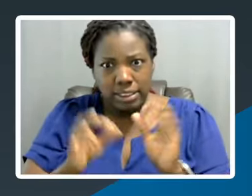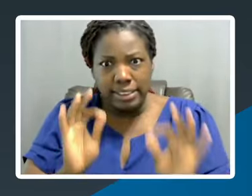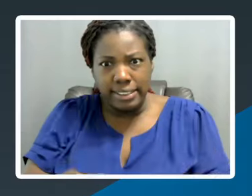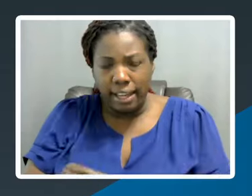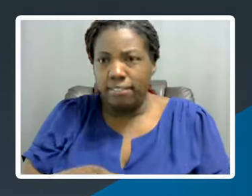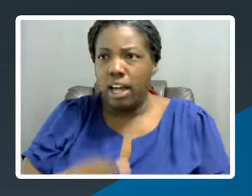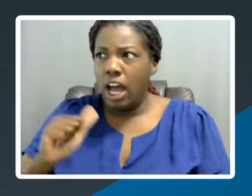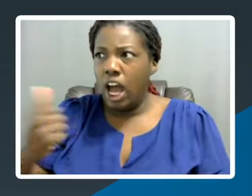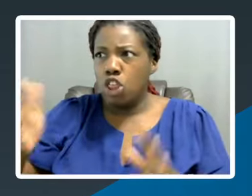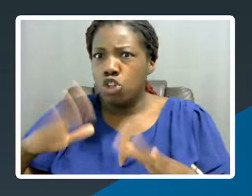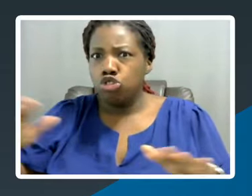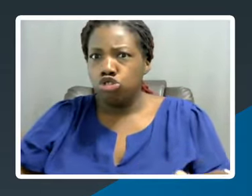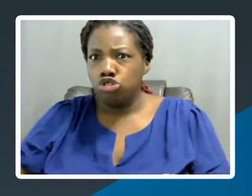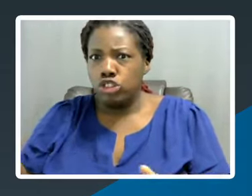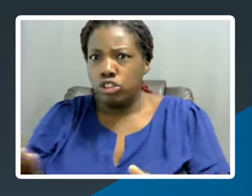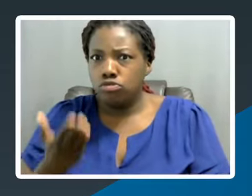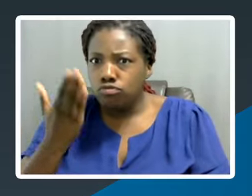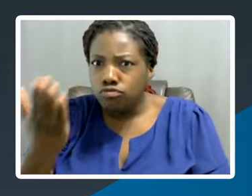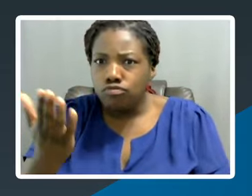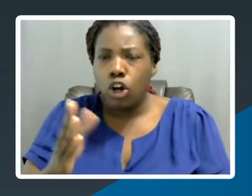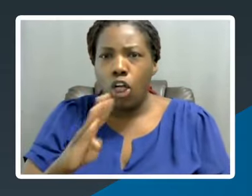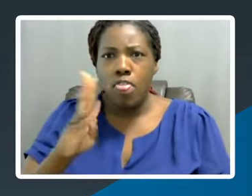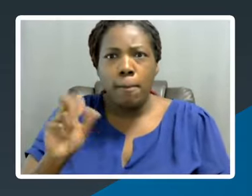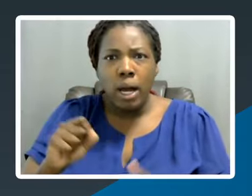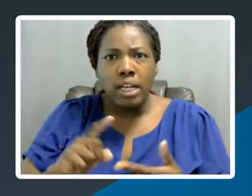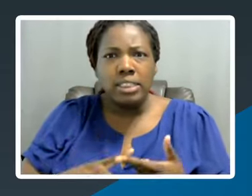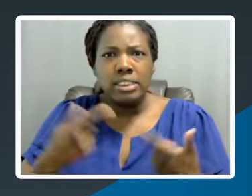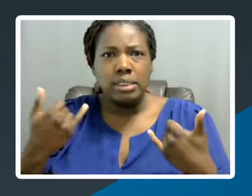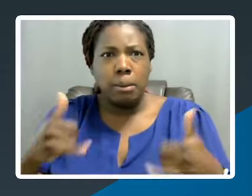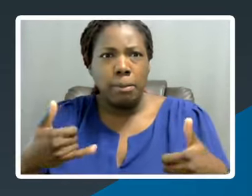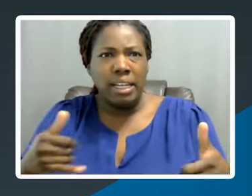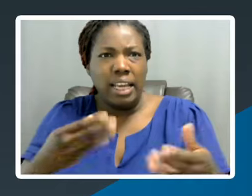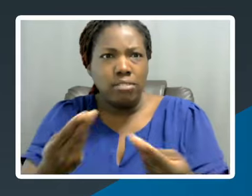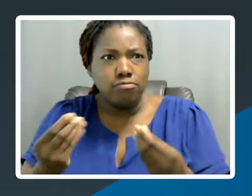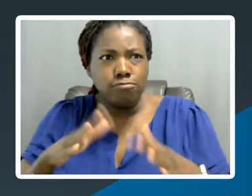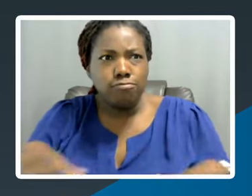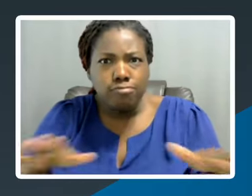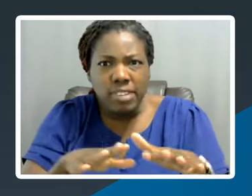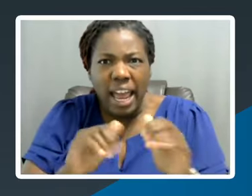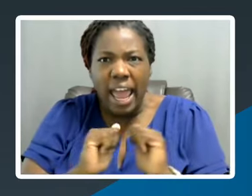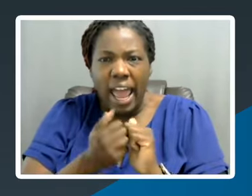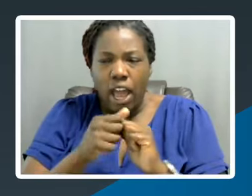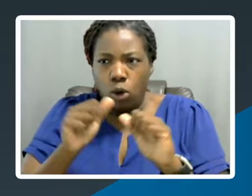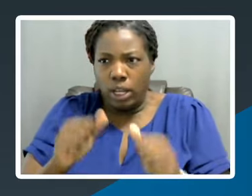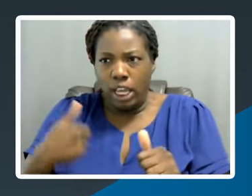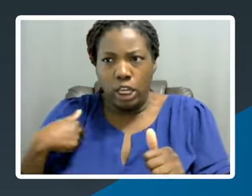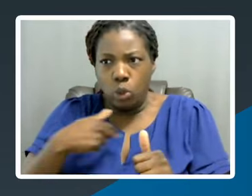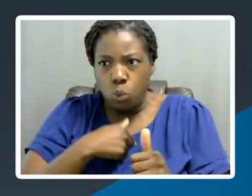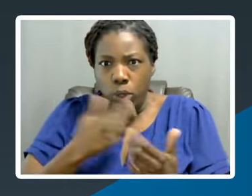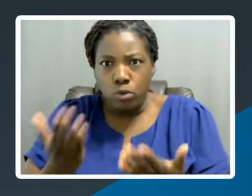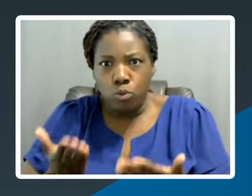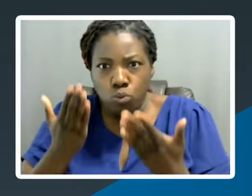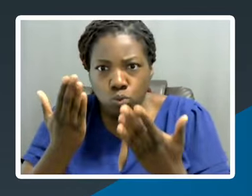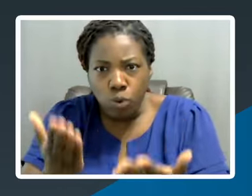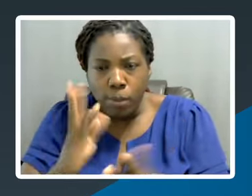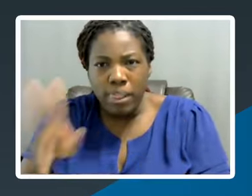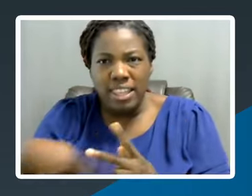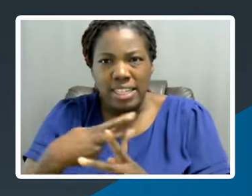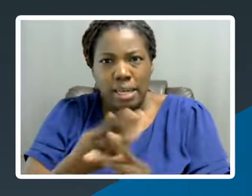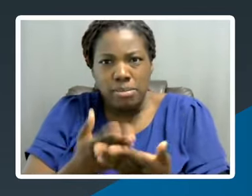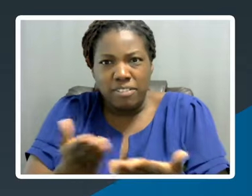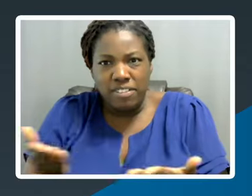kids on the bus, on the playground. But how can we help inform, how can we help suggest the types of tools and apps